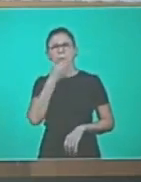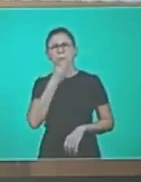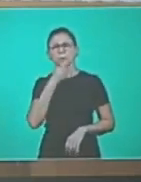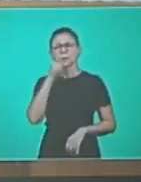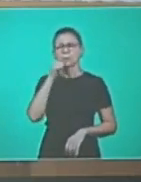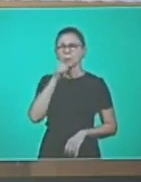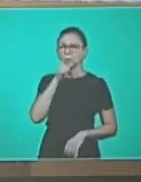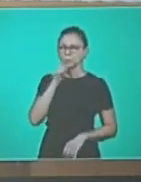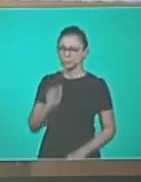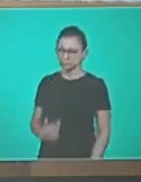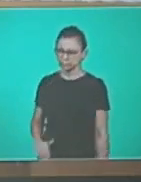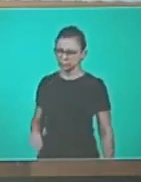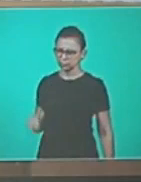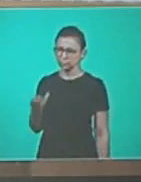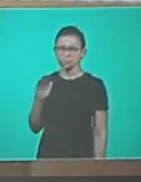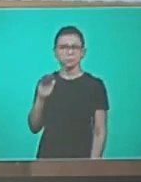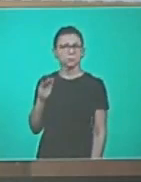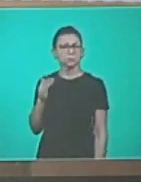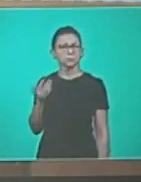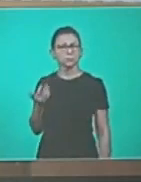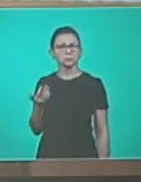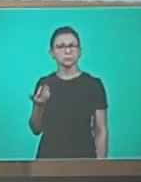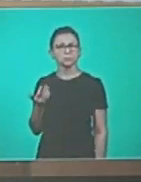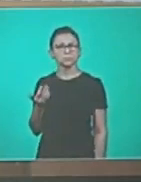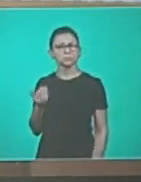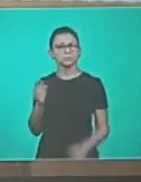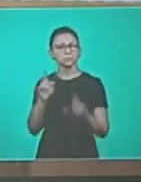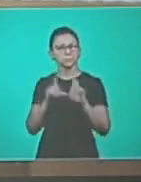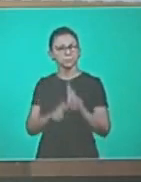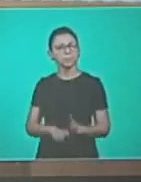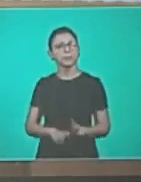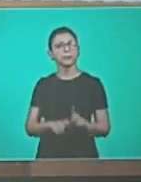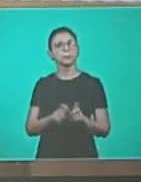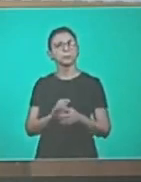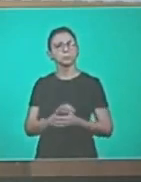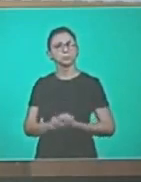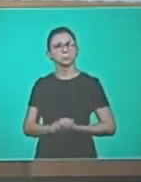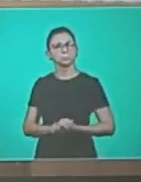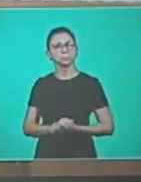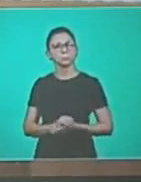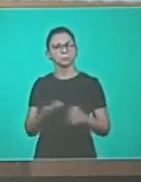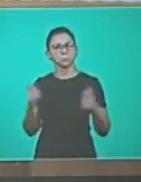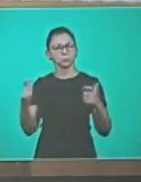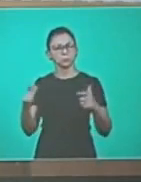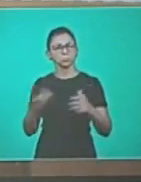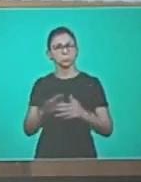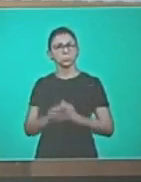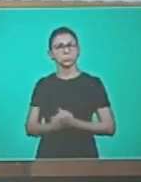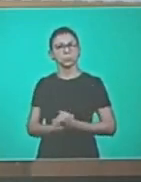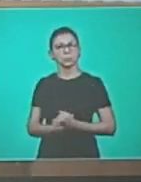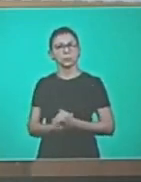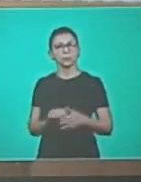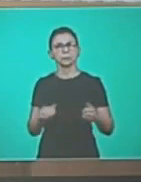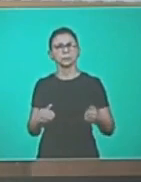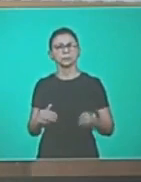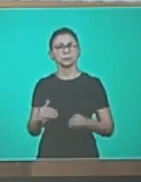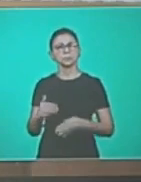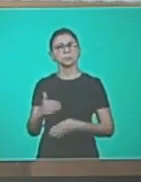We have men, we have ladies, children that depend on the place that we are